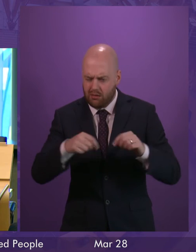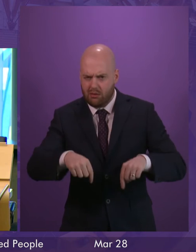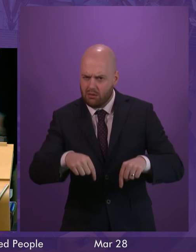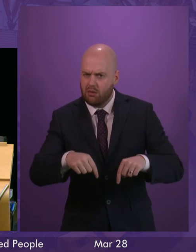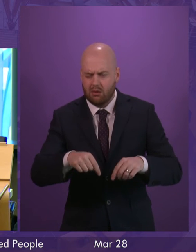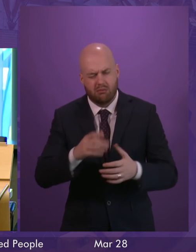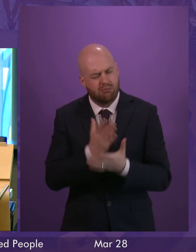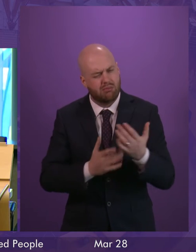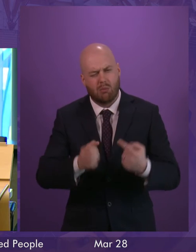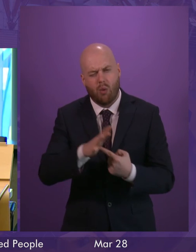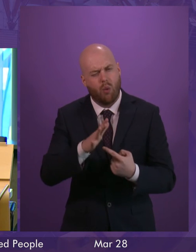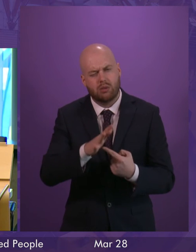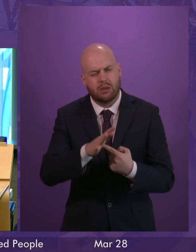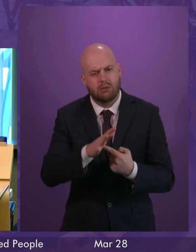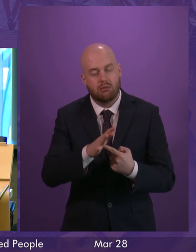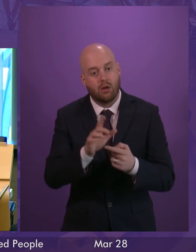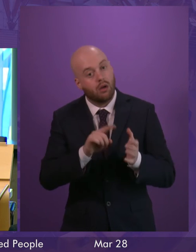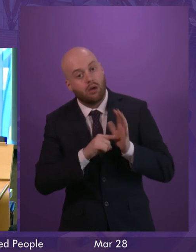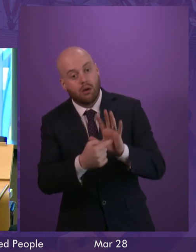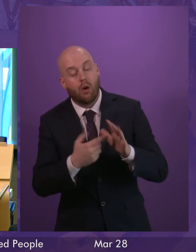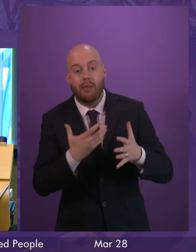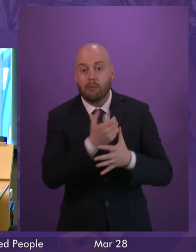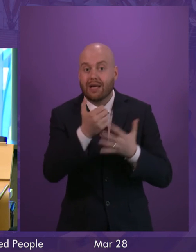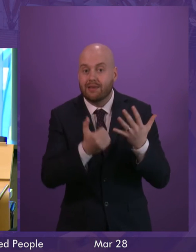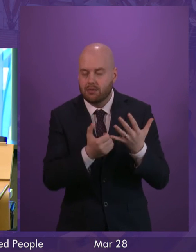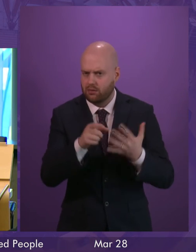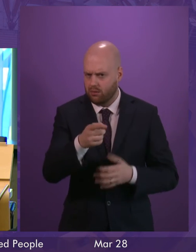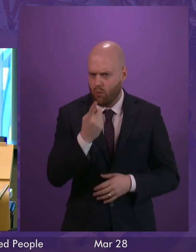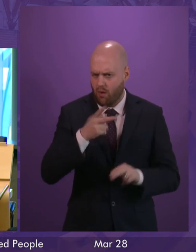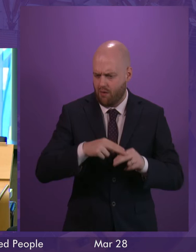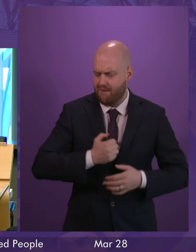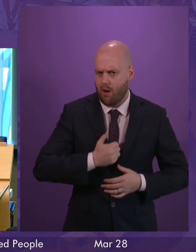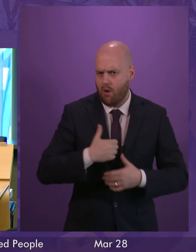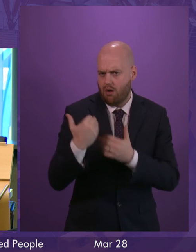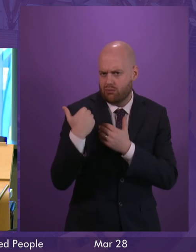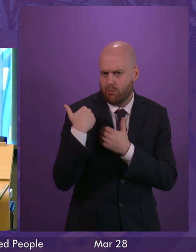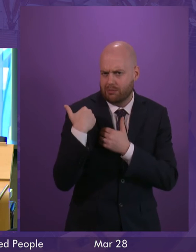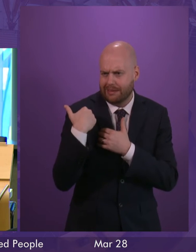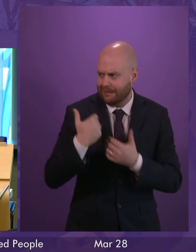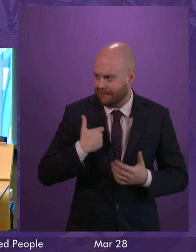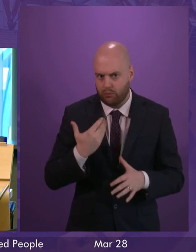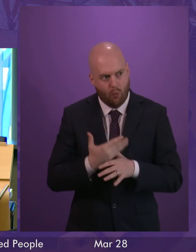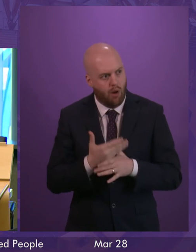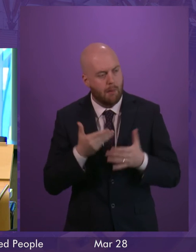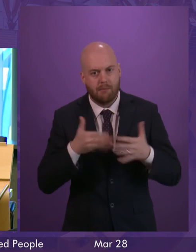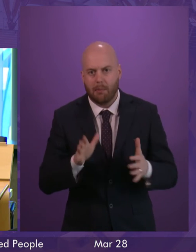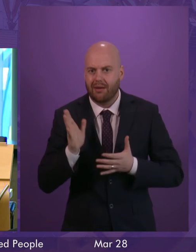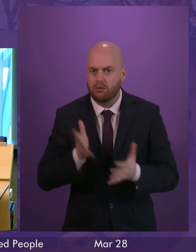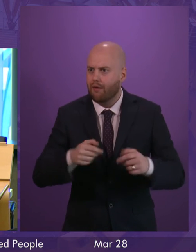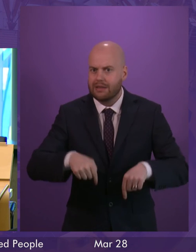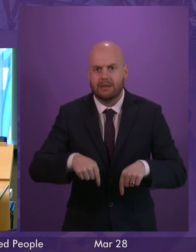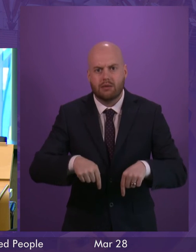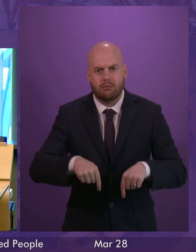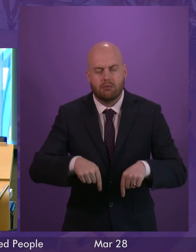Underlying the objectives of the plan is what I believe to be one of our key responsibilities as public servants. Where we have the